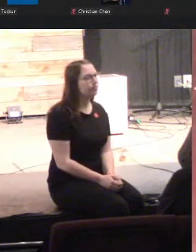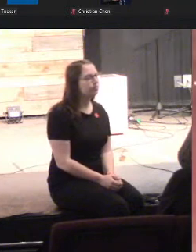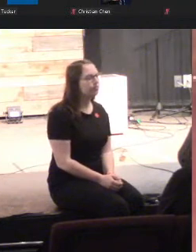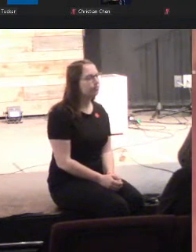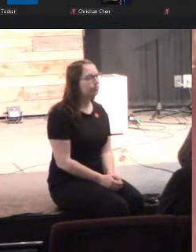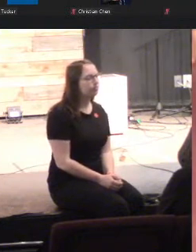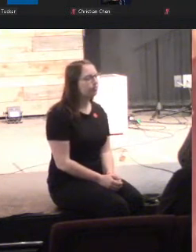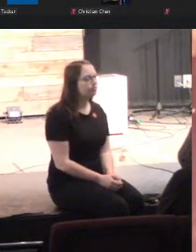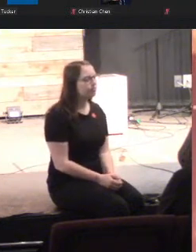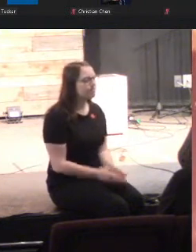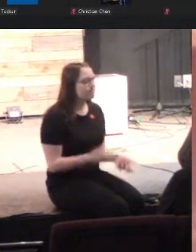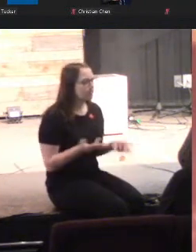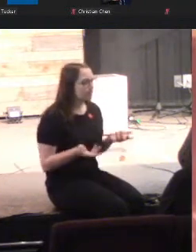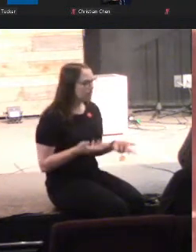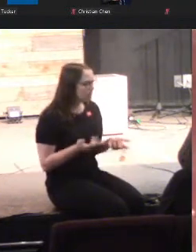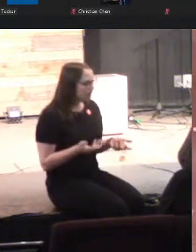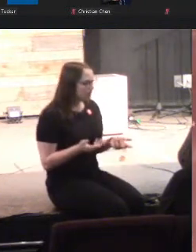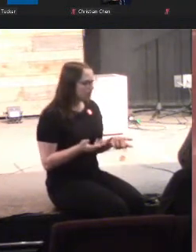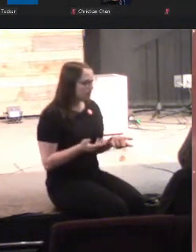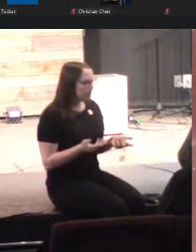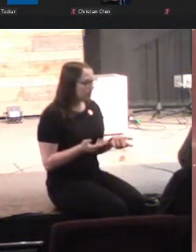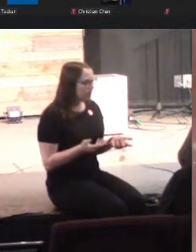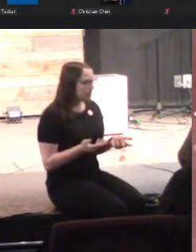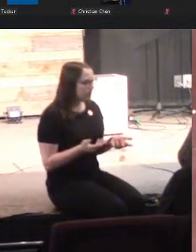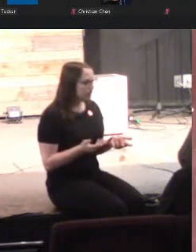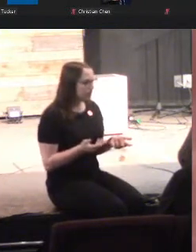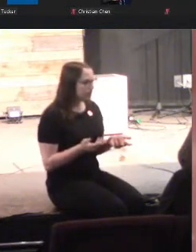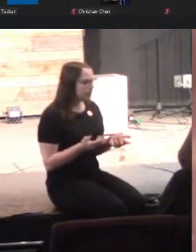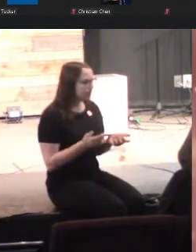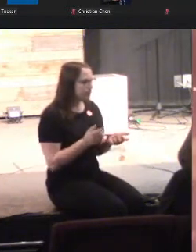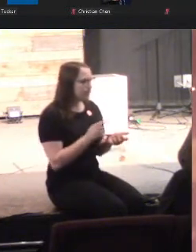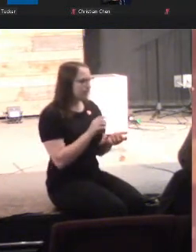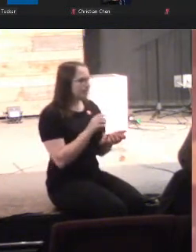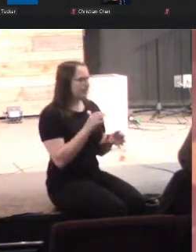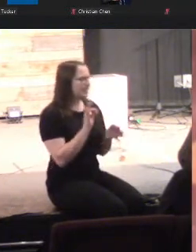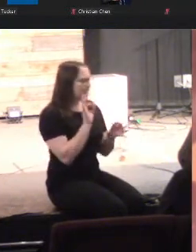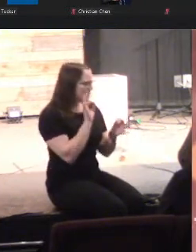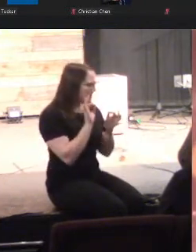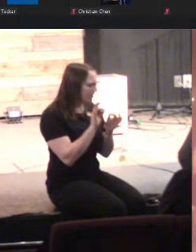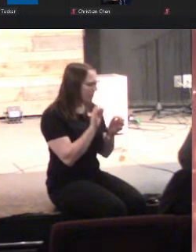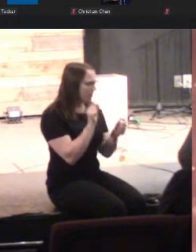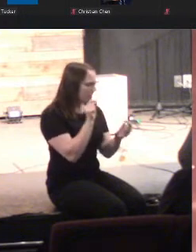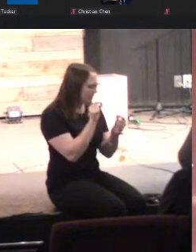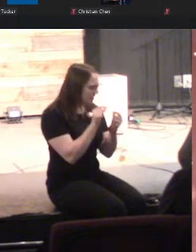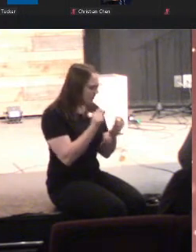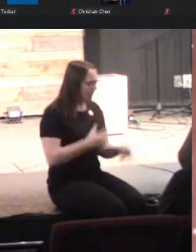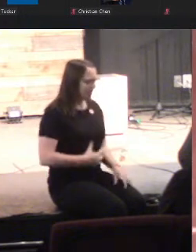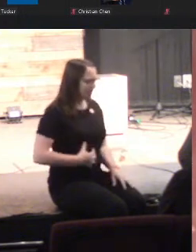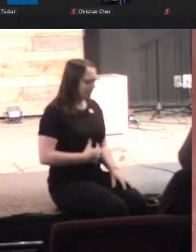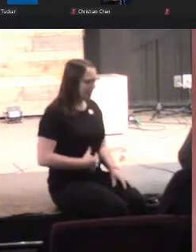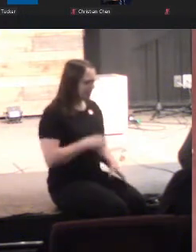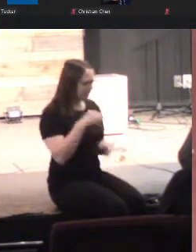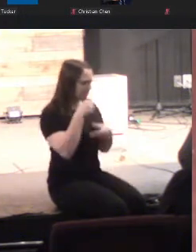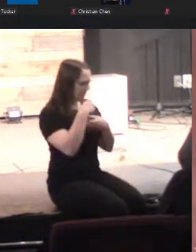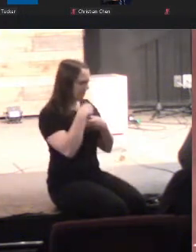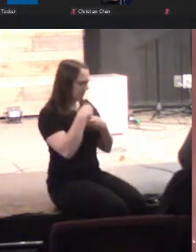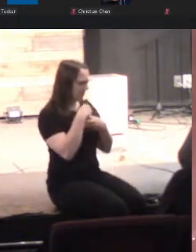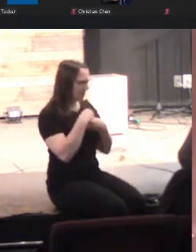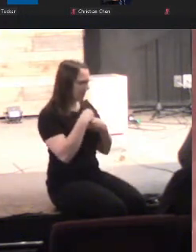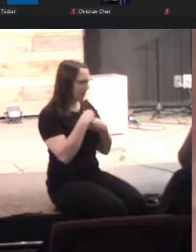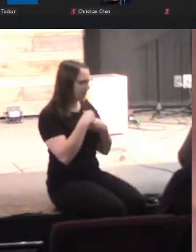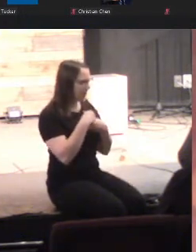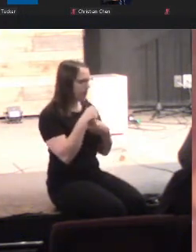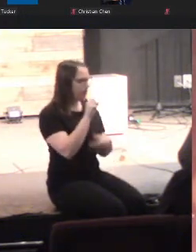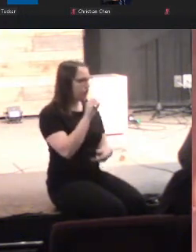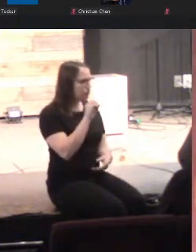of there's a core disgust within all of us. There are things socially that disgust